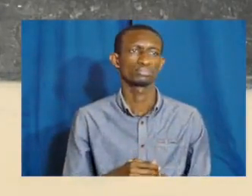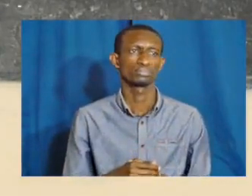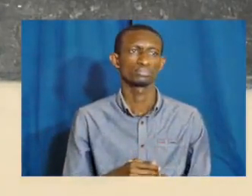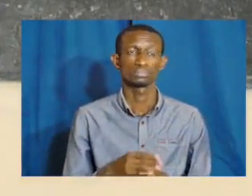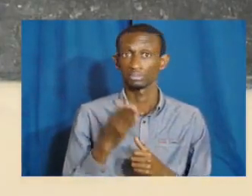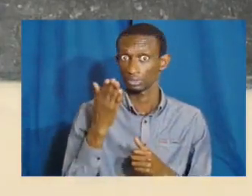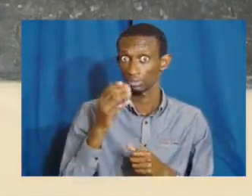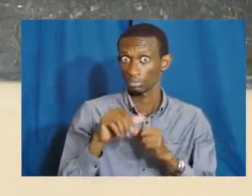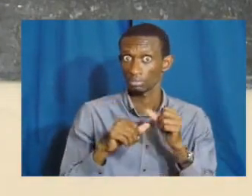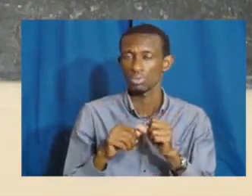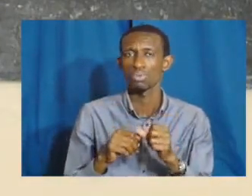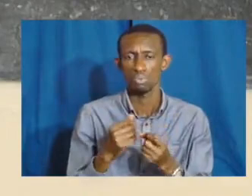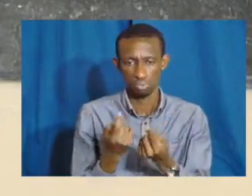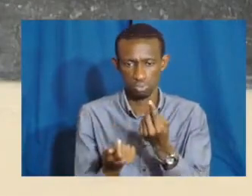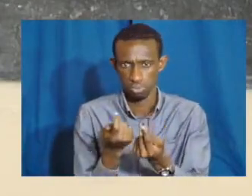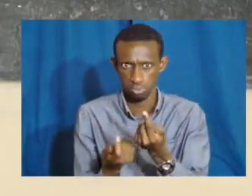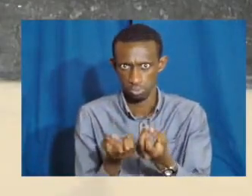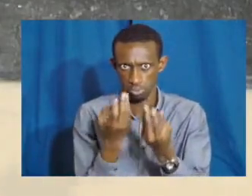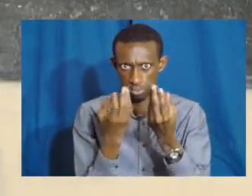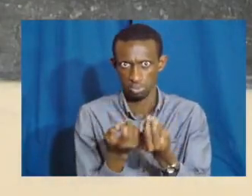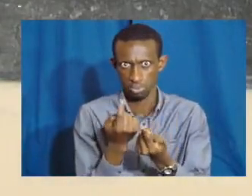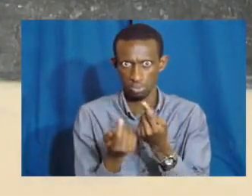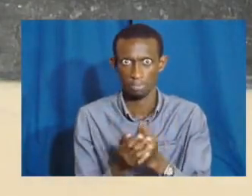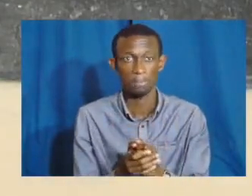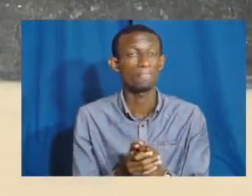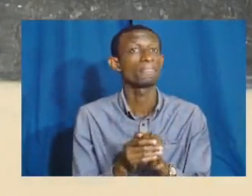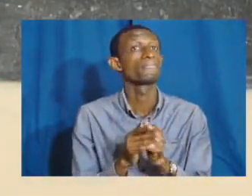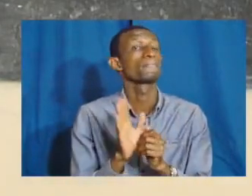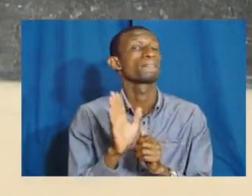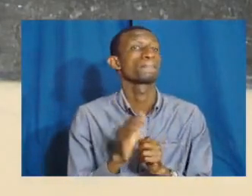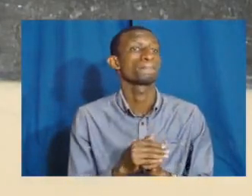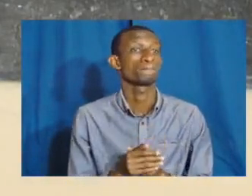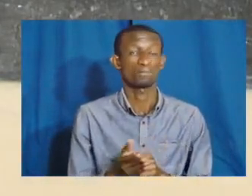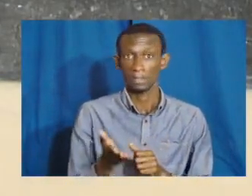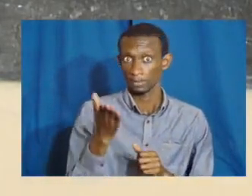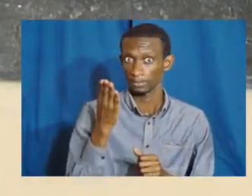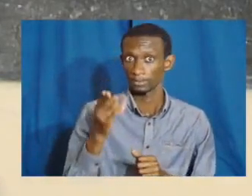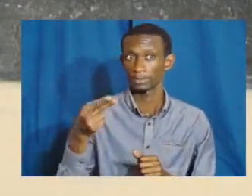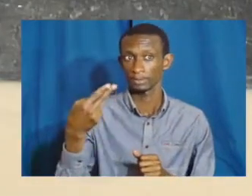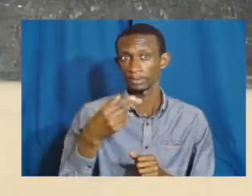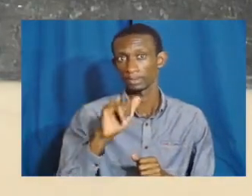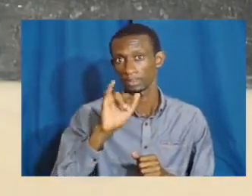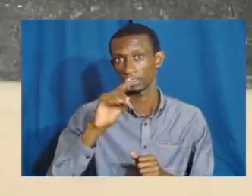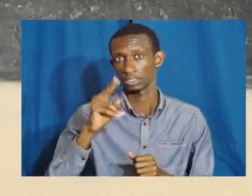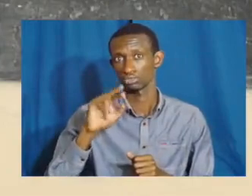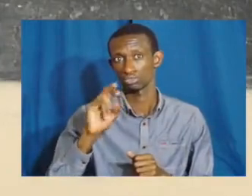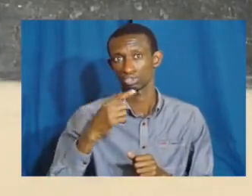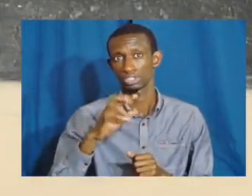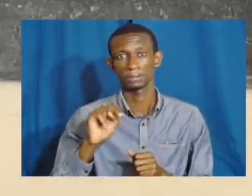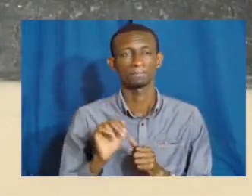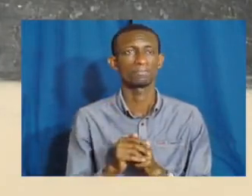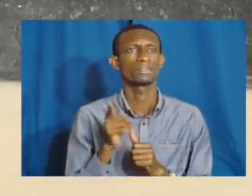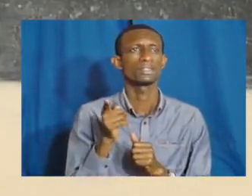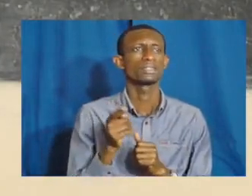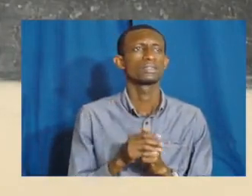That is about the boiling point. And then even these hydrogen bonds affect the solubility. So we're